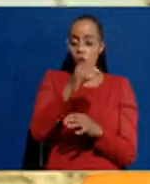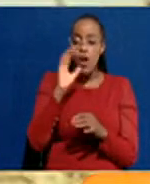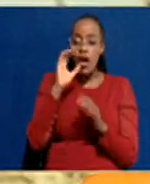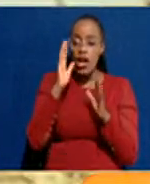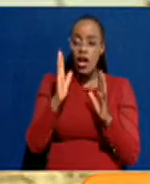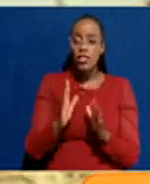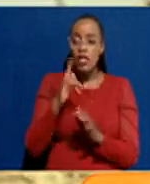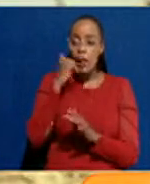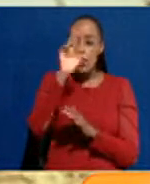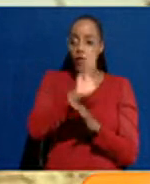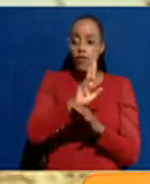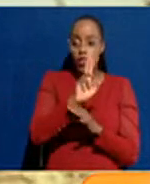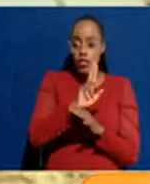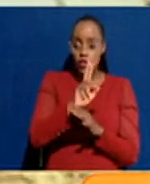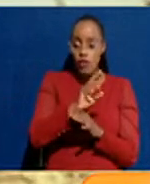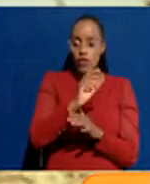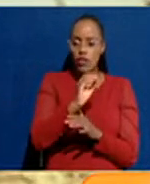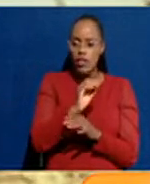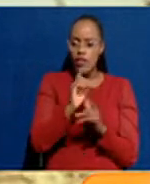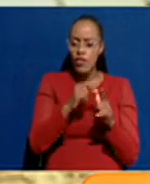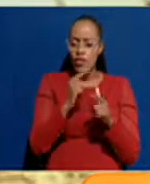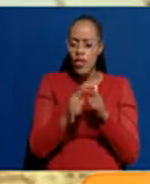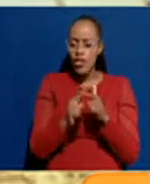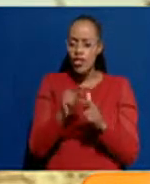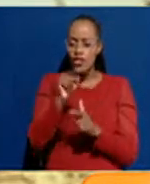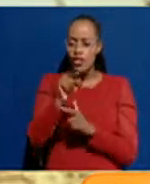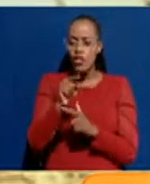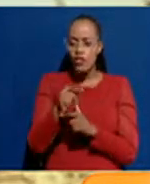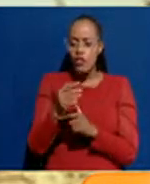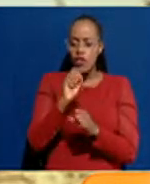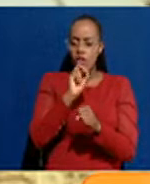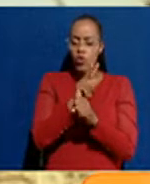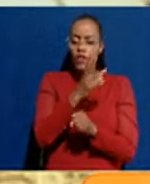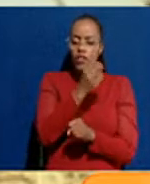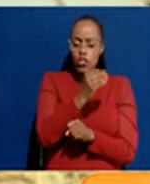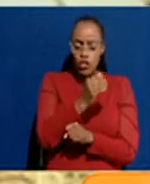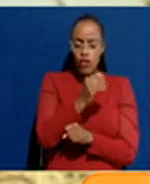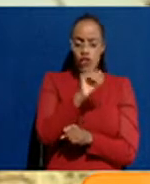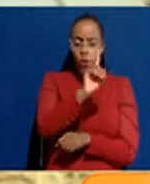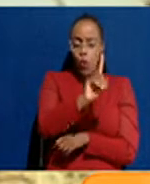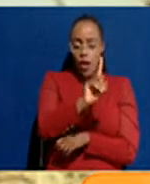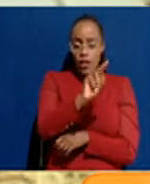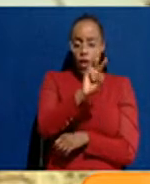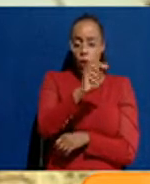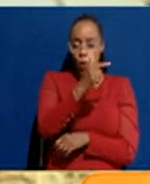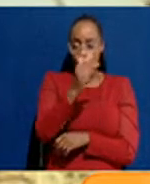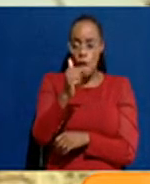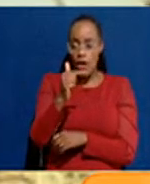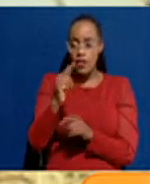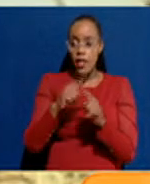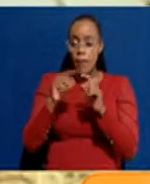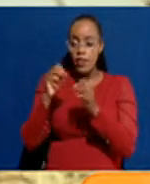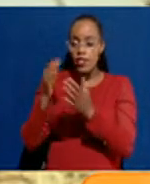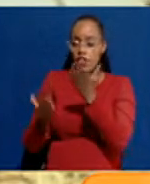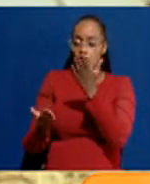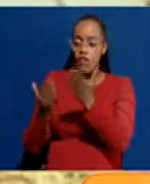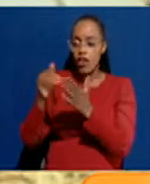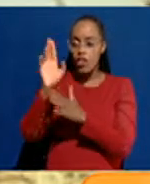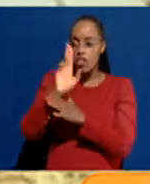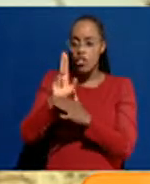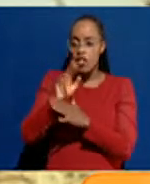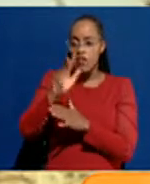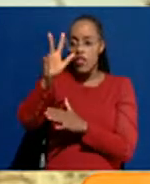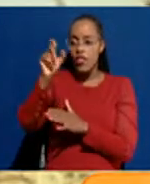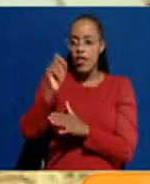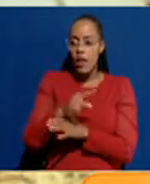customer who consumes 0 to 30, then your rate is 12 shillings per kilowatt hour. But if your average consumption in